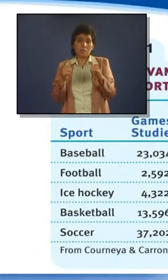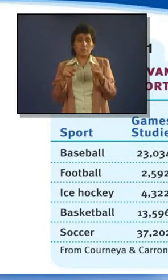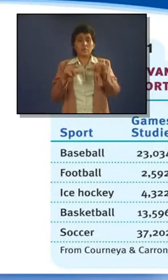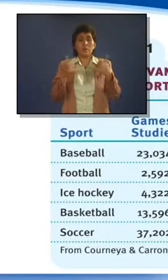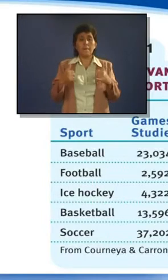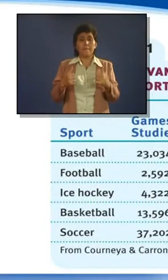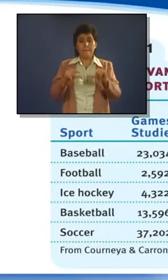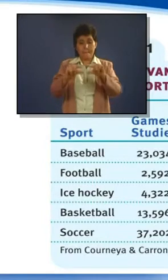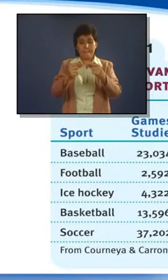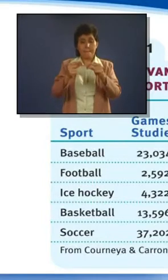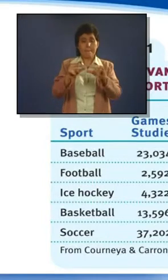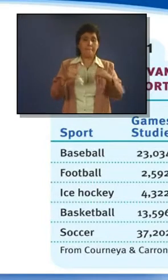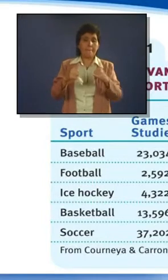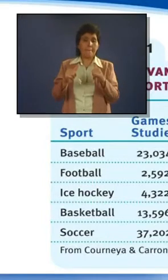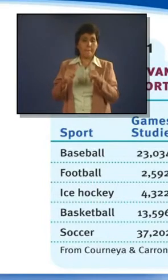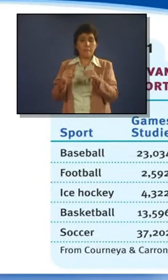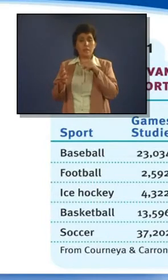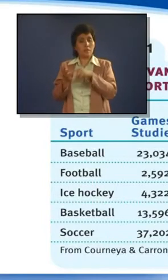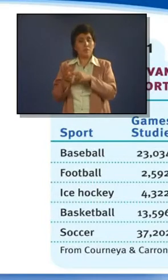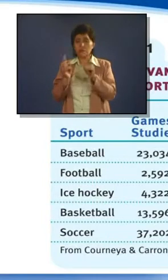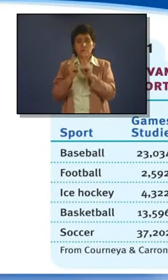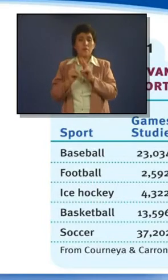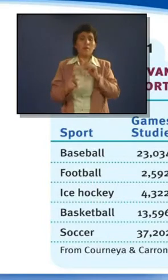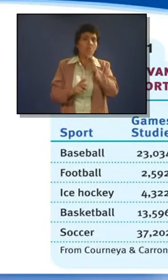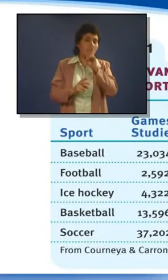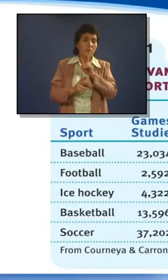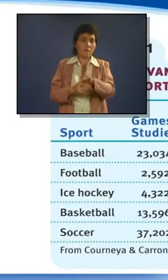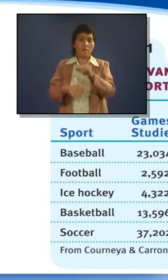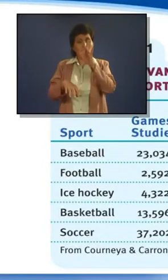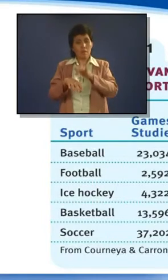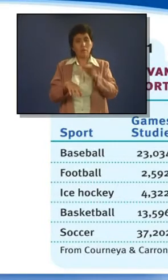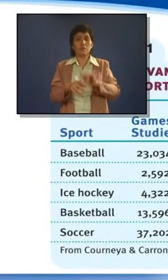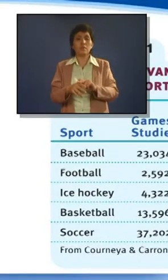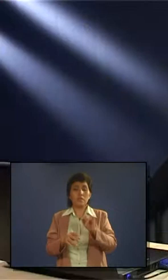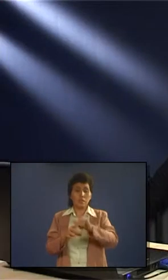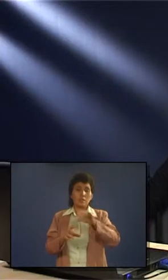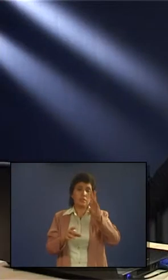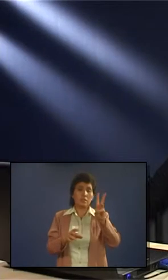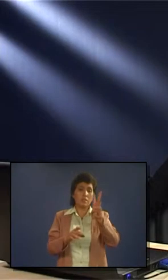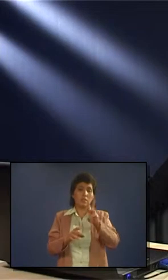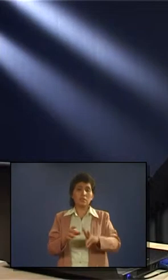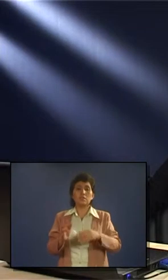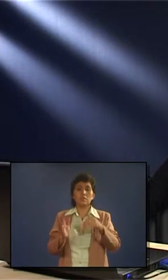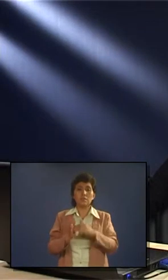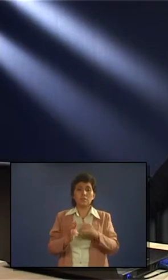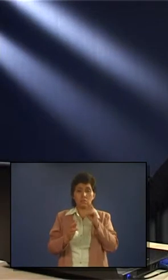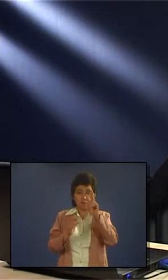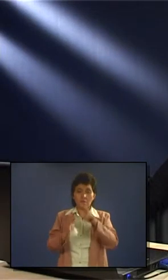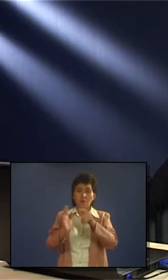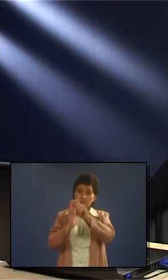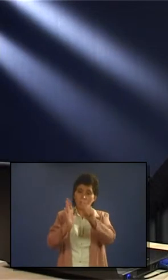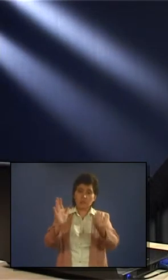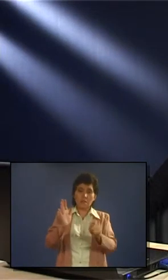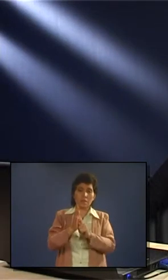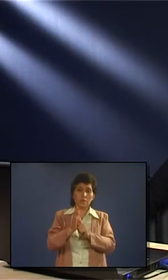trustable statistic. Now, we look in terms of the home team winning percentage. It is more than the